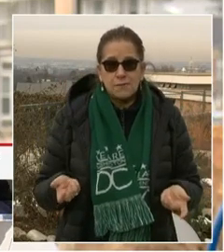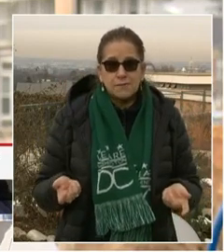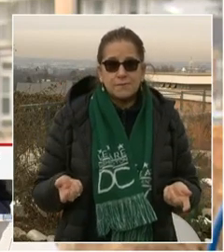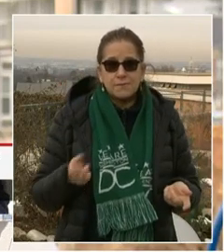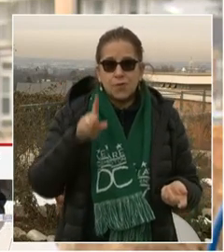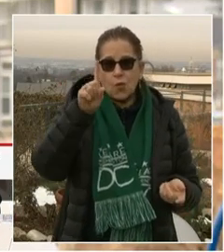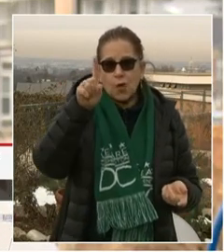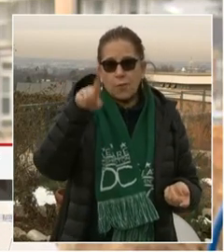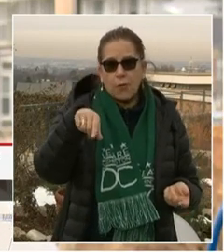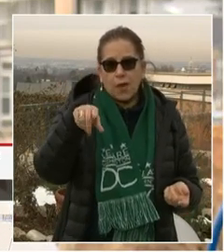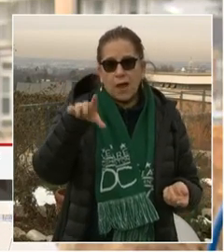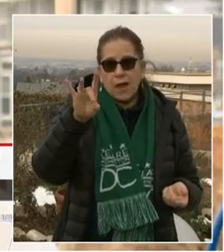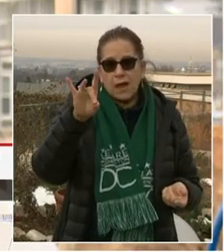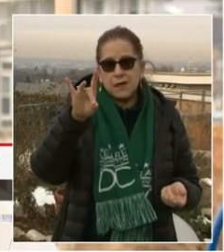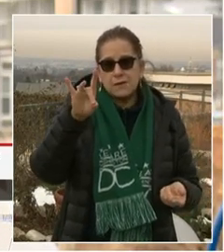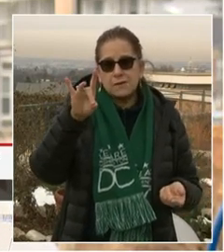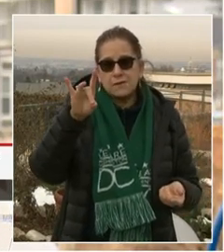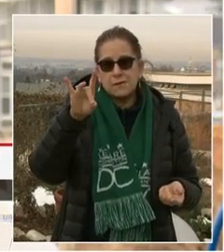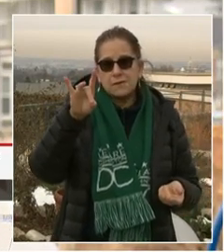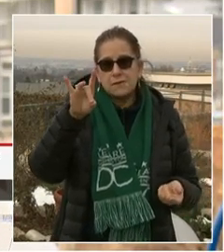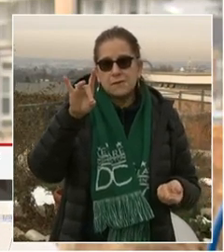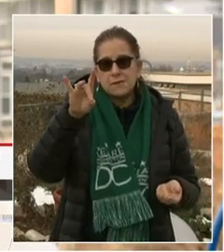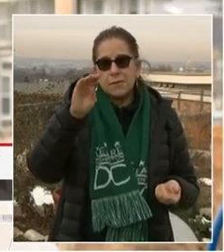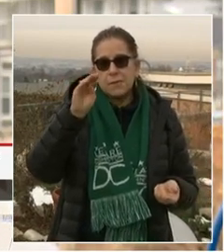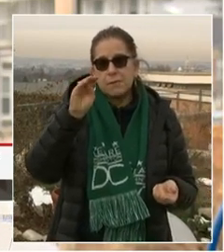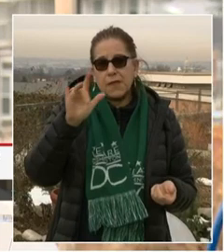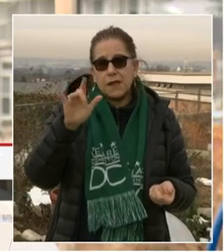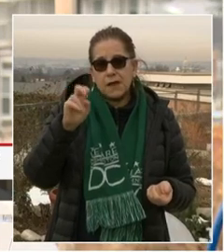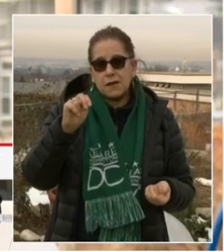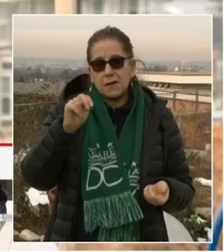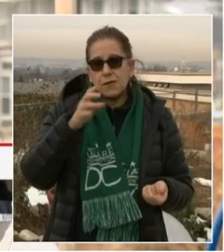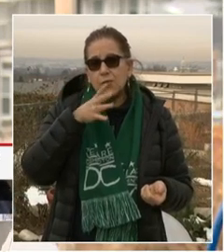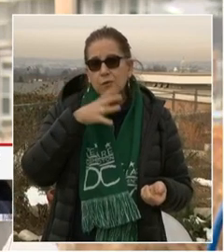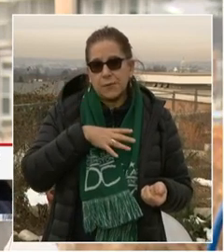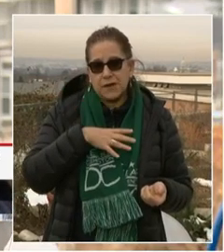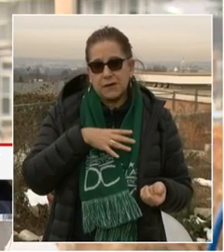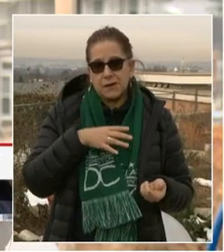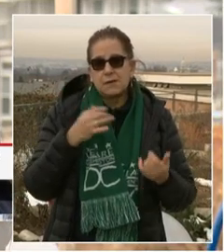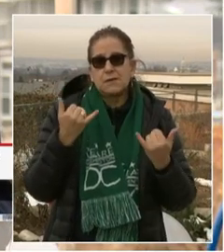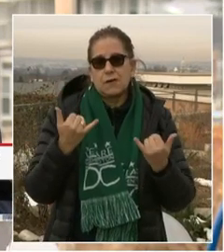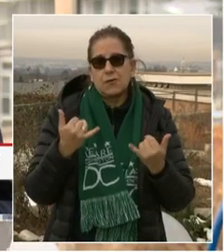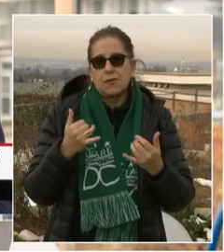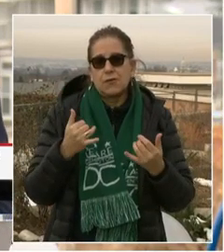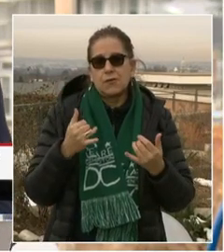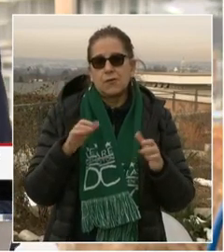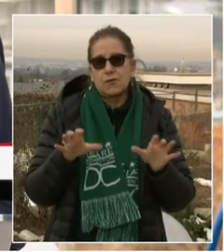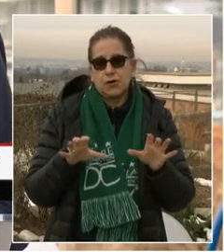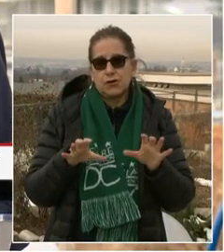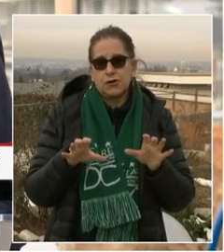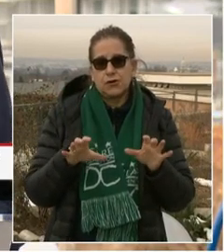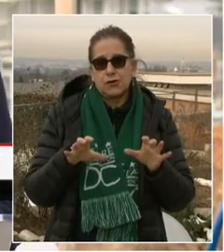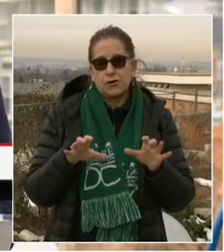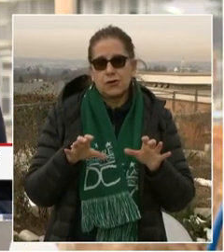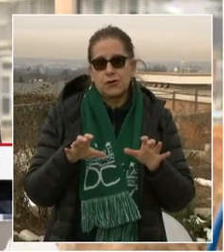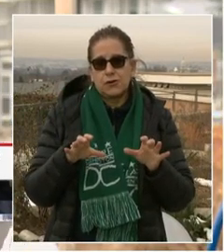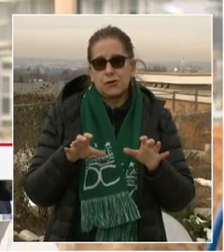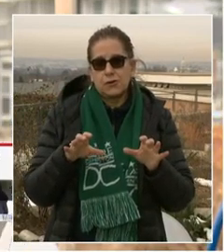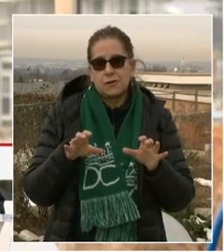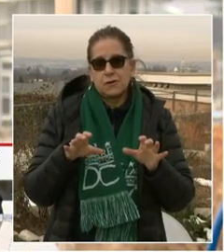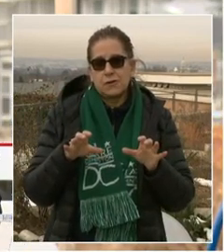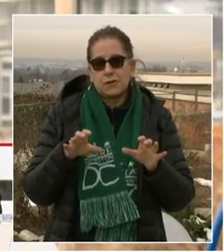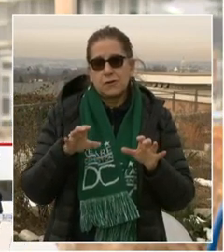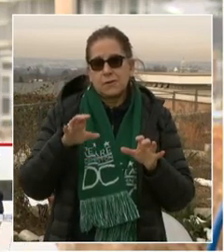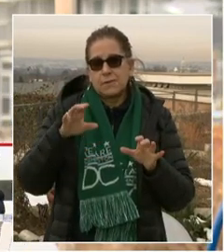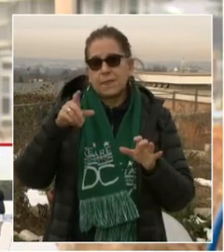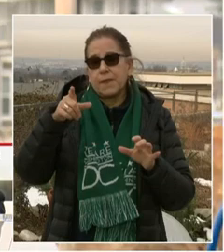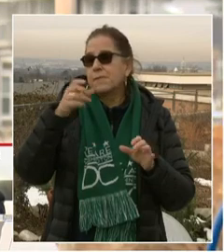million fewer women in the workforce than in February 2020. Many of these women were forced to leave